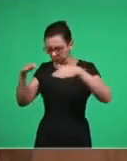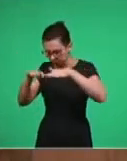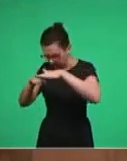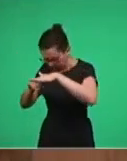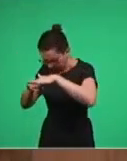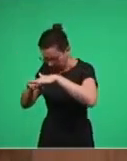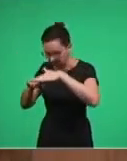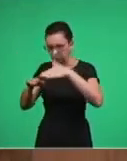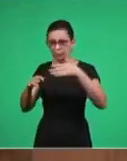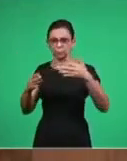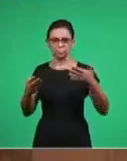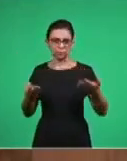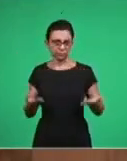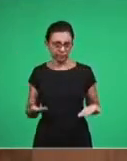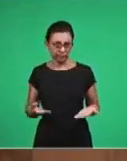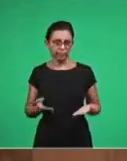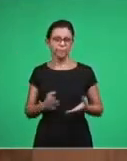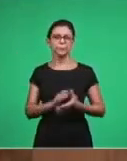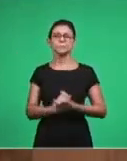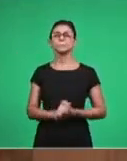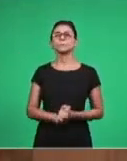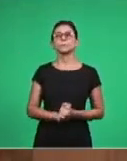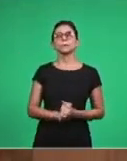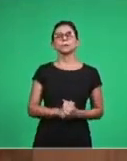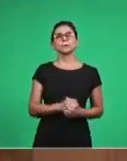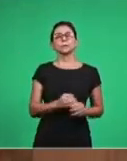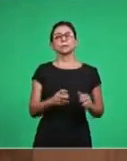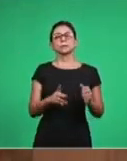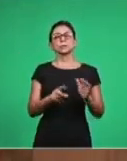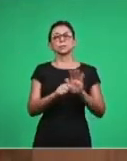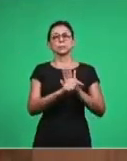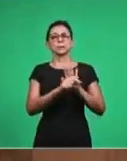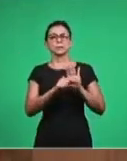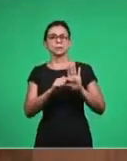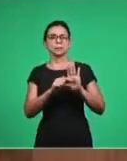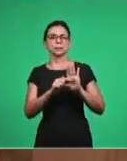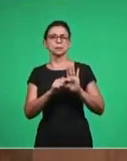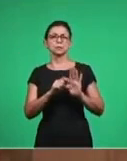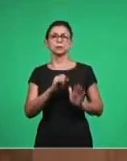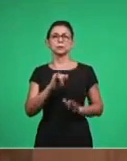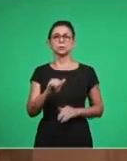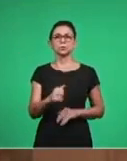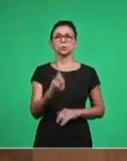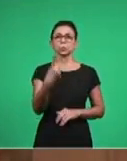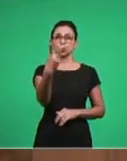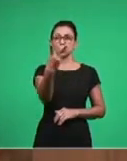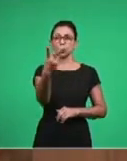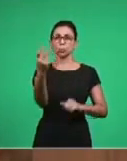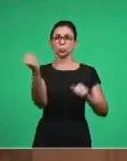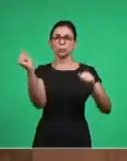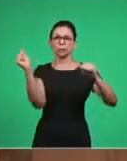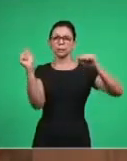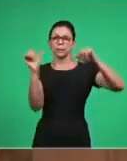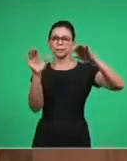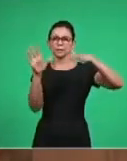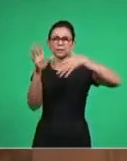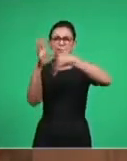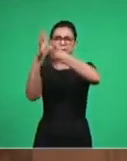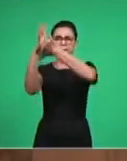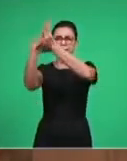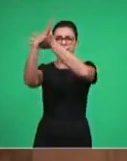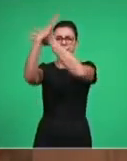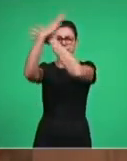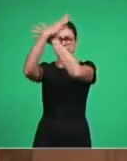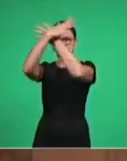for the glory of honor to be shown, then we should be doing the same thing. Isaiah, he understood this. He noticed how